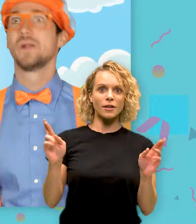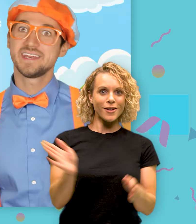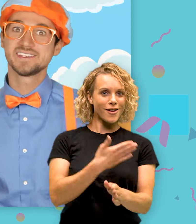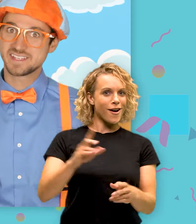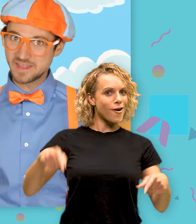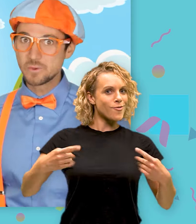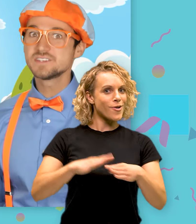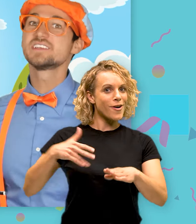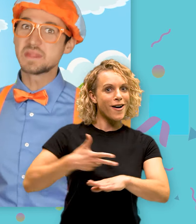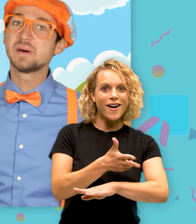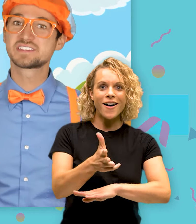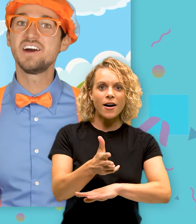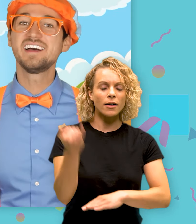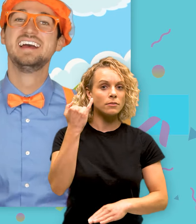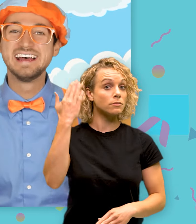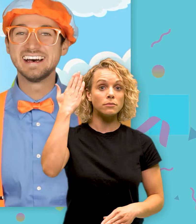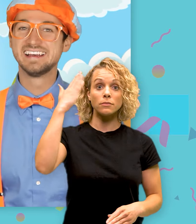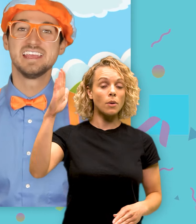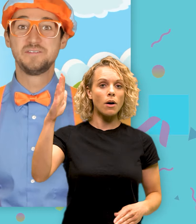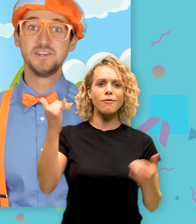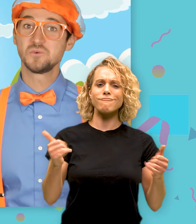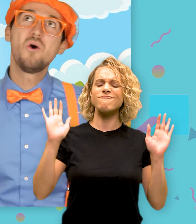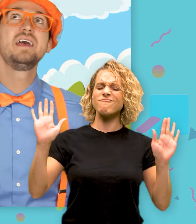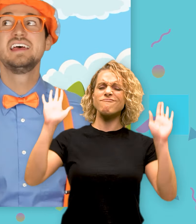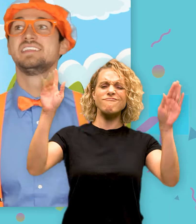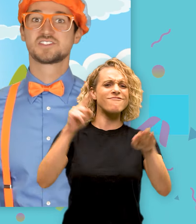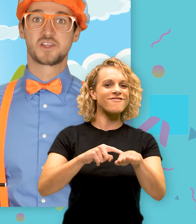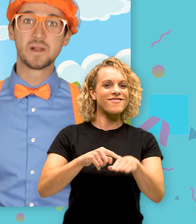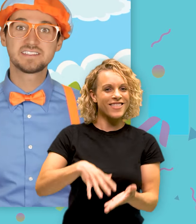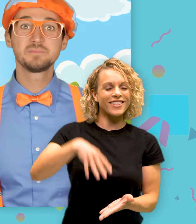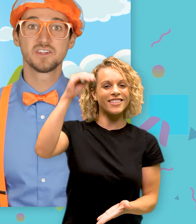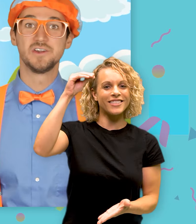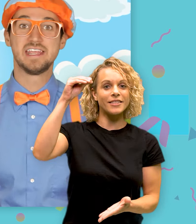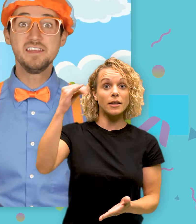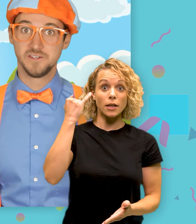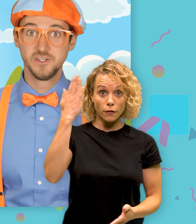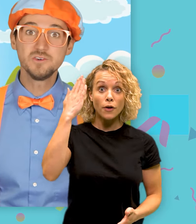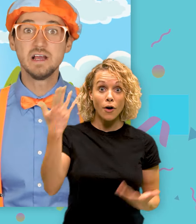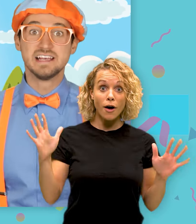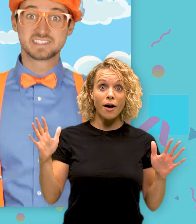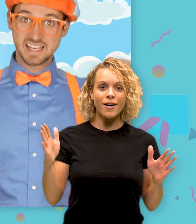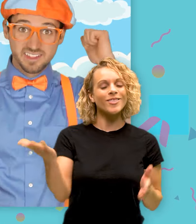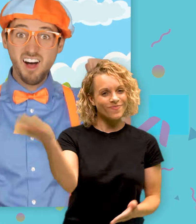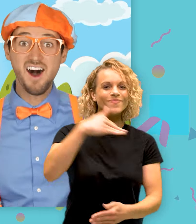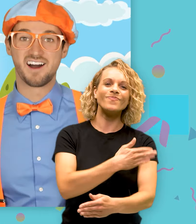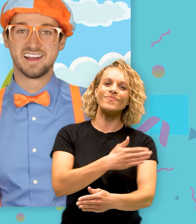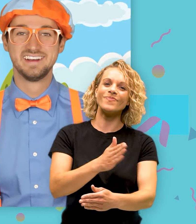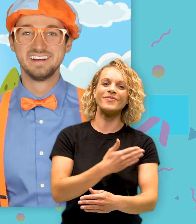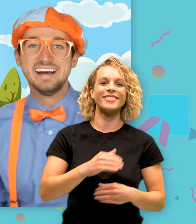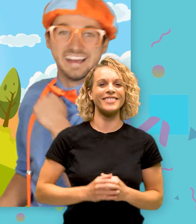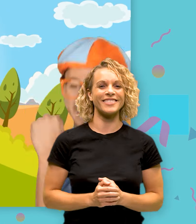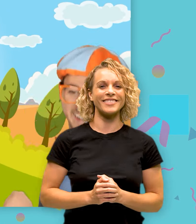Are you ready to sing the Wheels on the Bus song? If you don't know it, now's a great time to learn. And if you do, sing